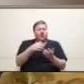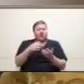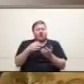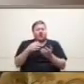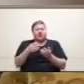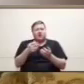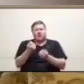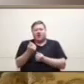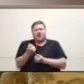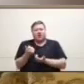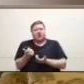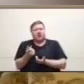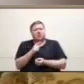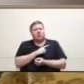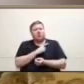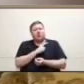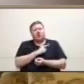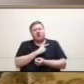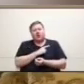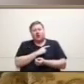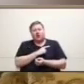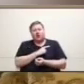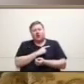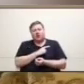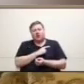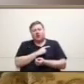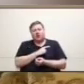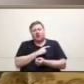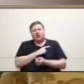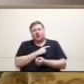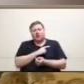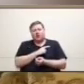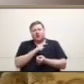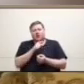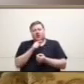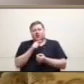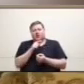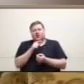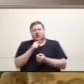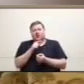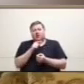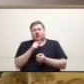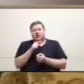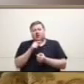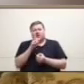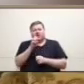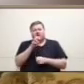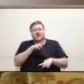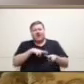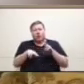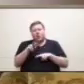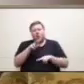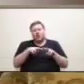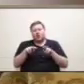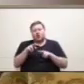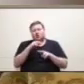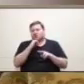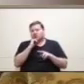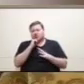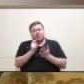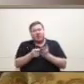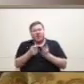the valuer that did the valuation role has not been paid yet. So what is the position on